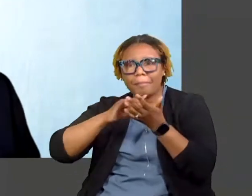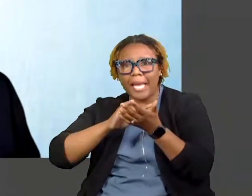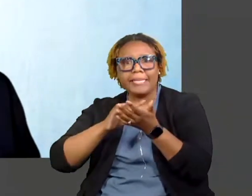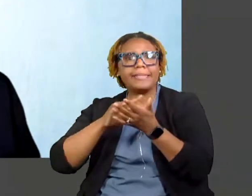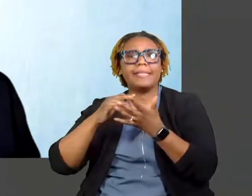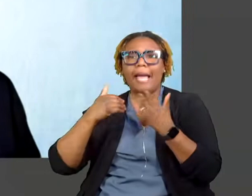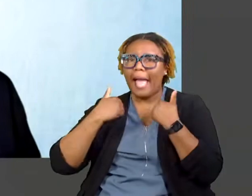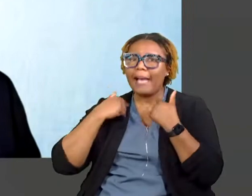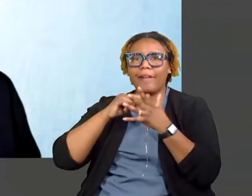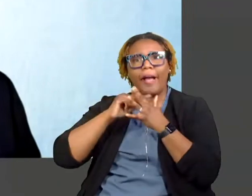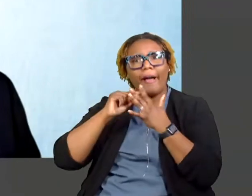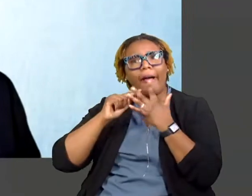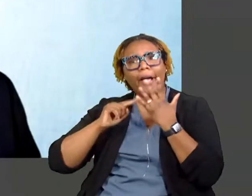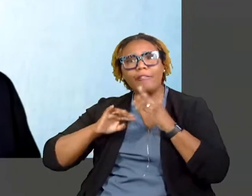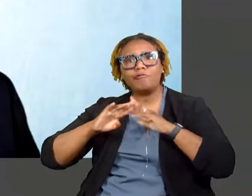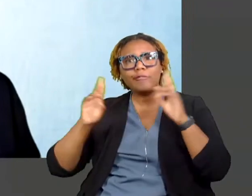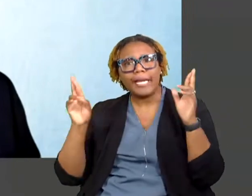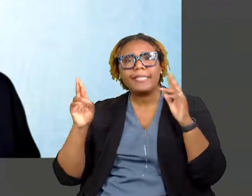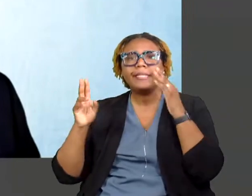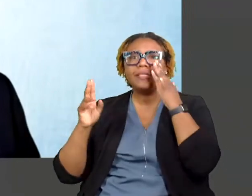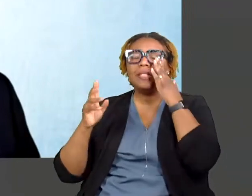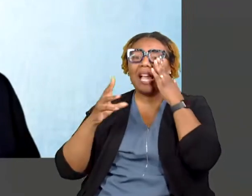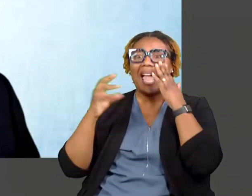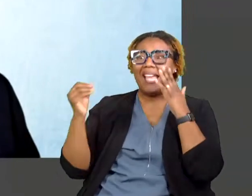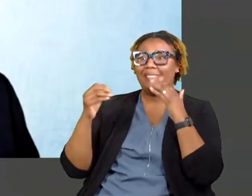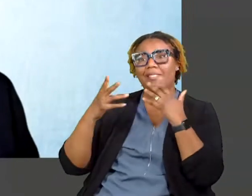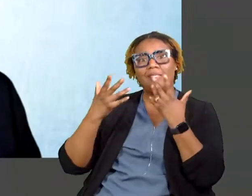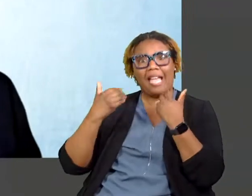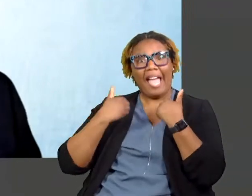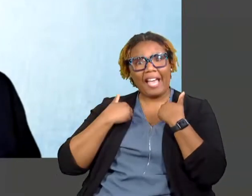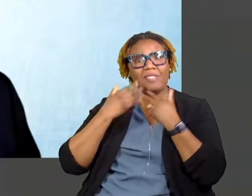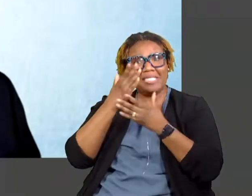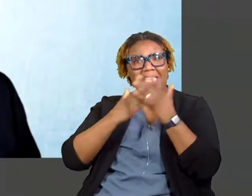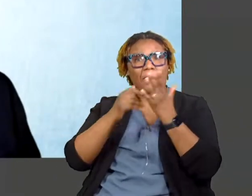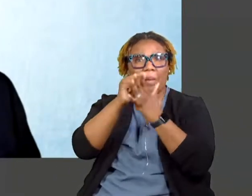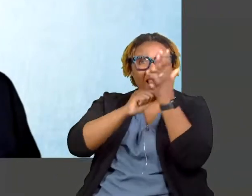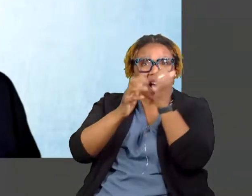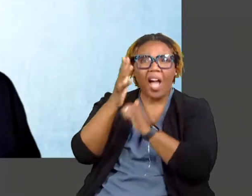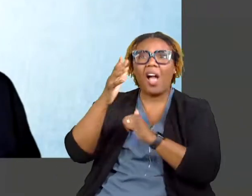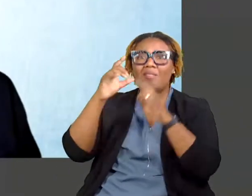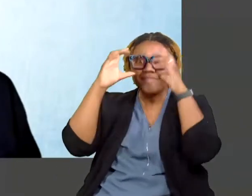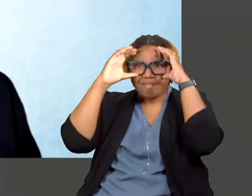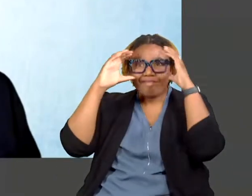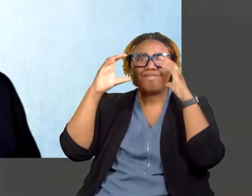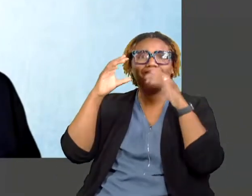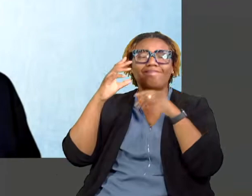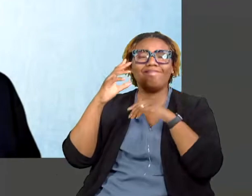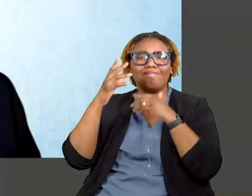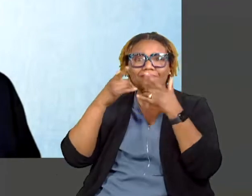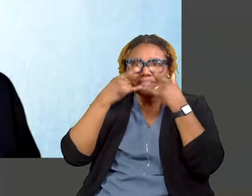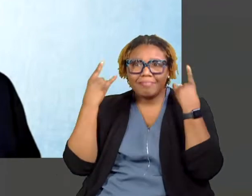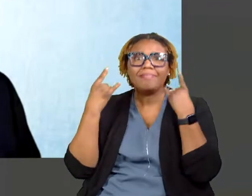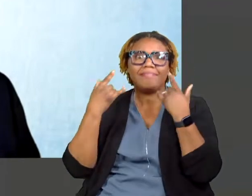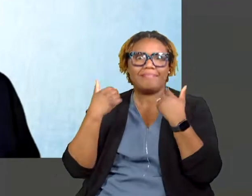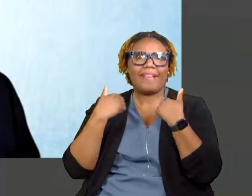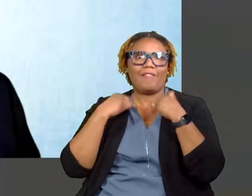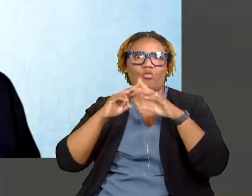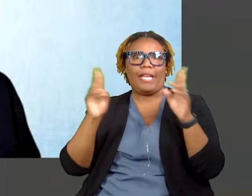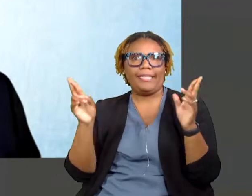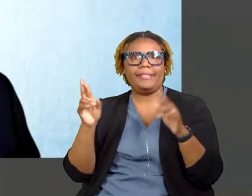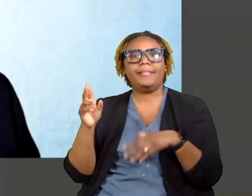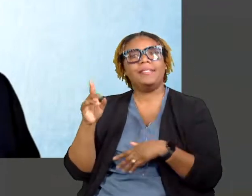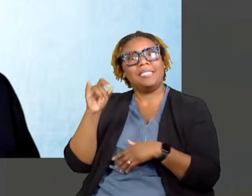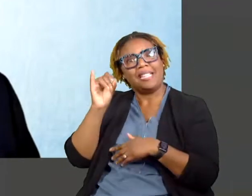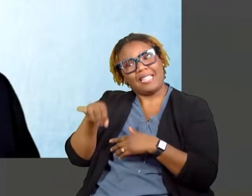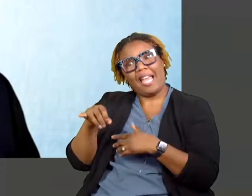mentioned, and a lot of different types of personal protective equipment. And we have approved vaccine forms to give us